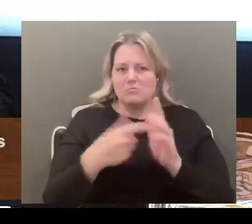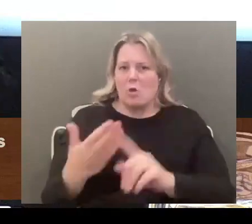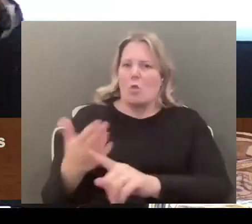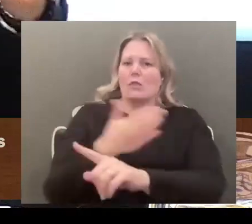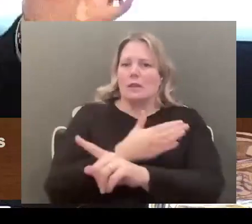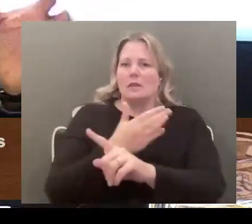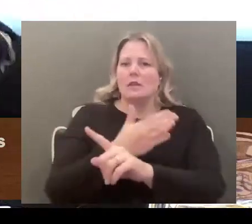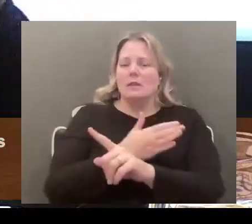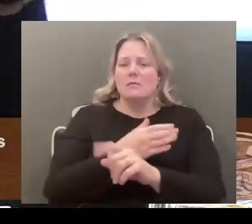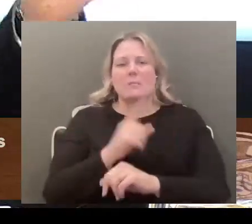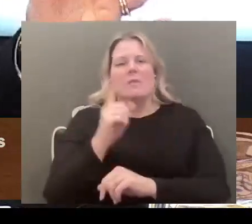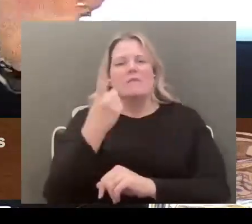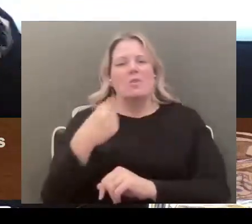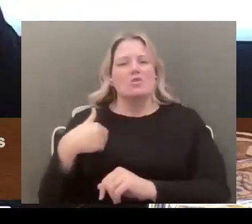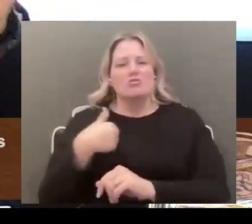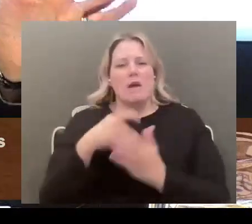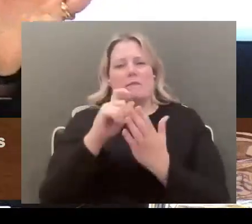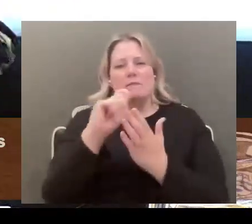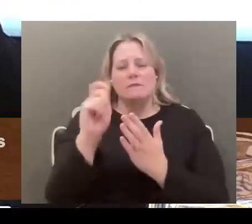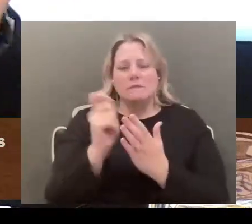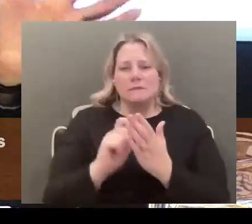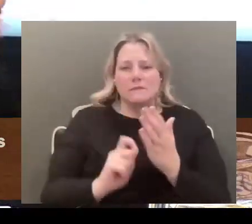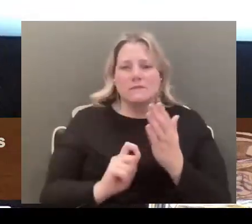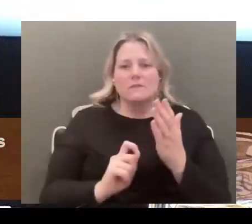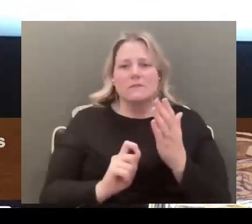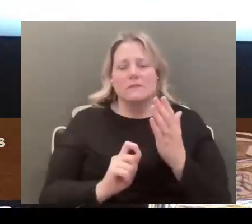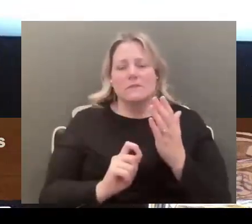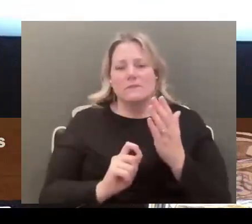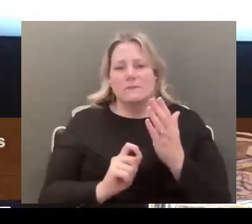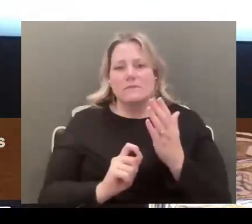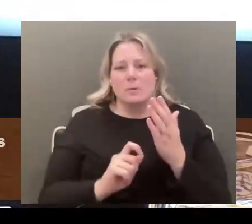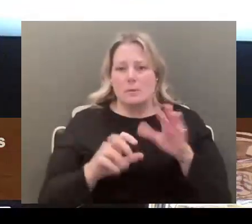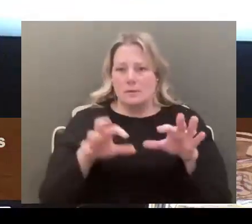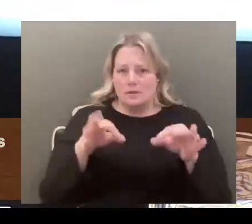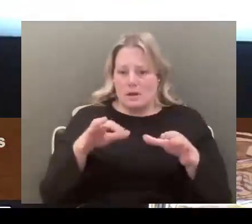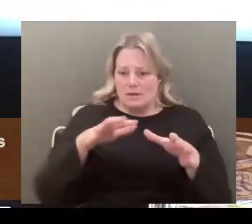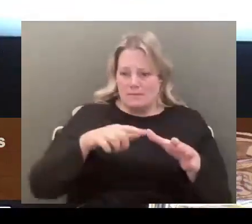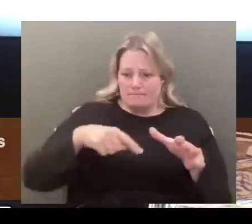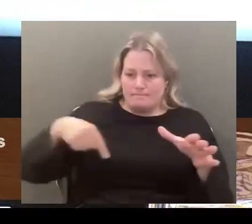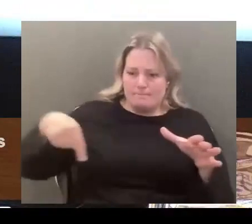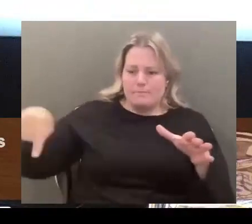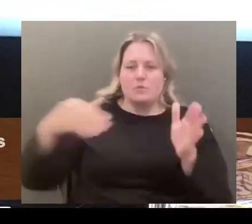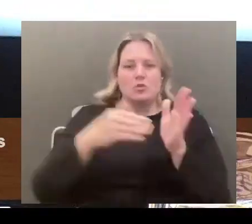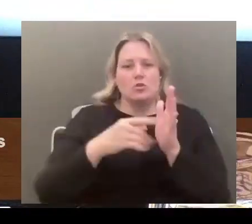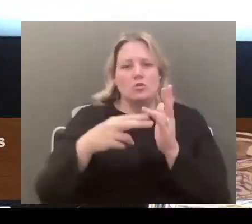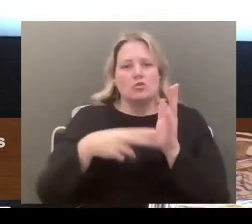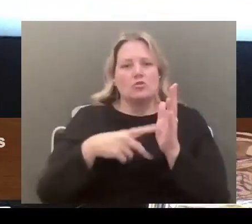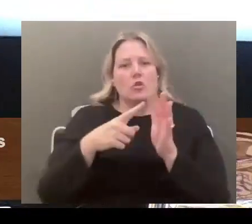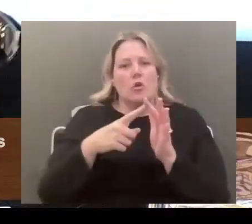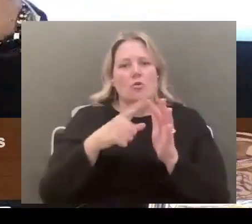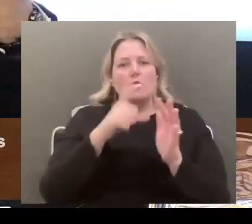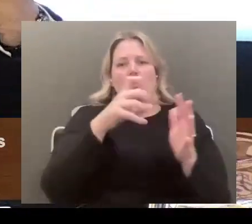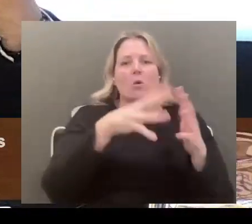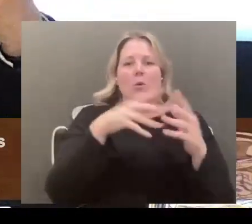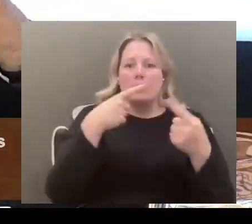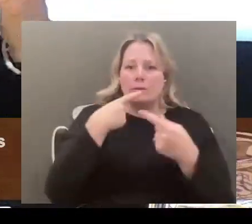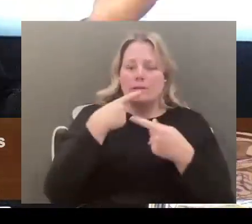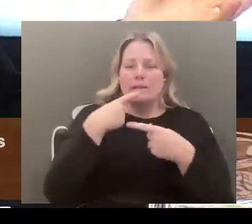if you like, drafting of the zone to be declared by the Commonwealth. But through